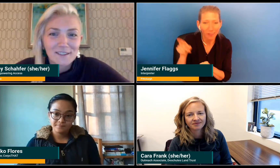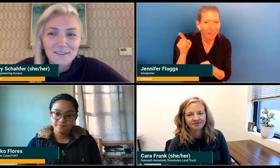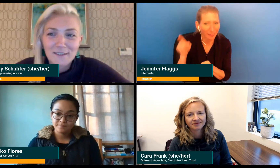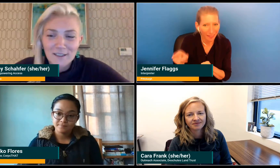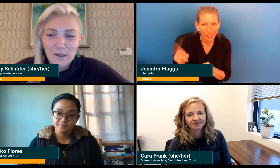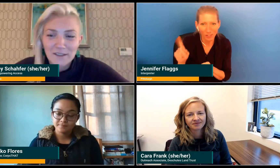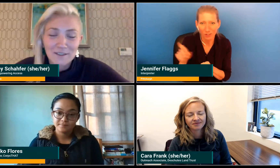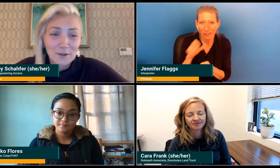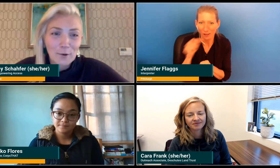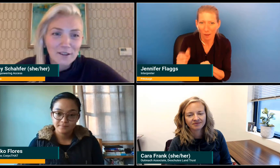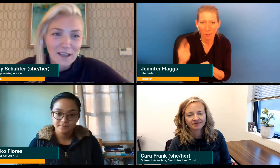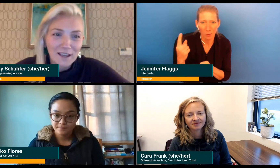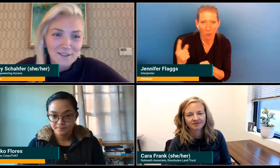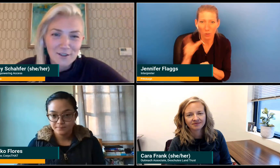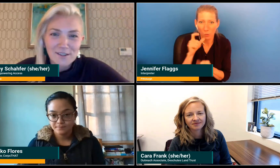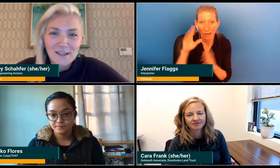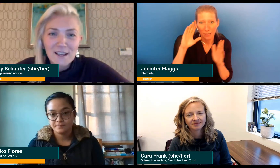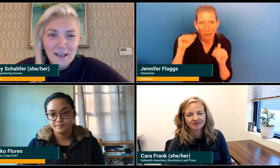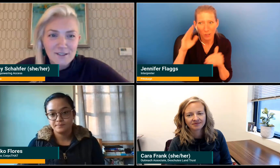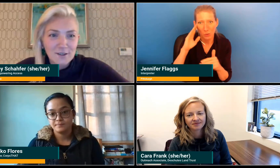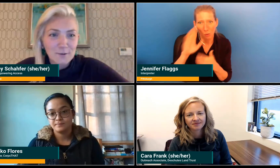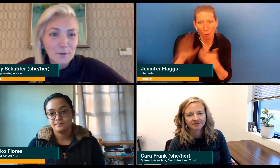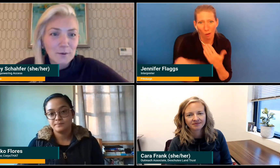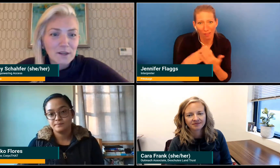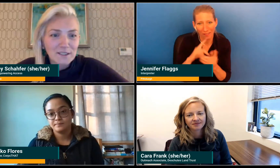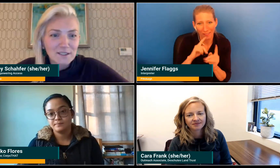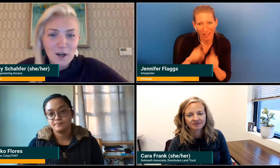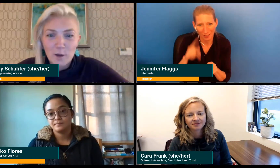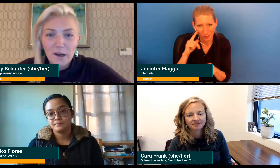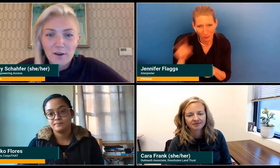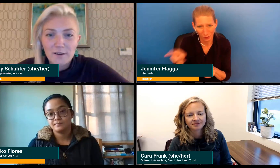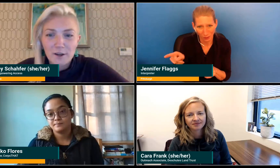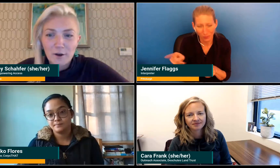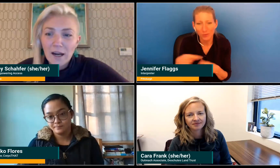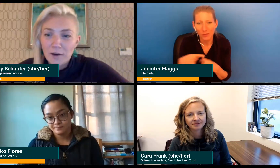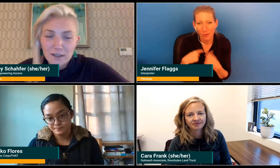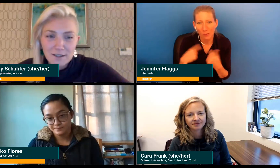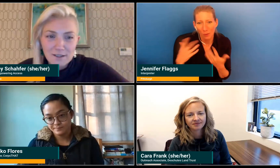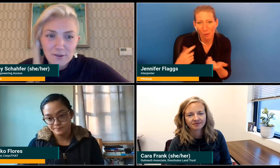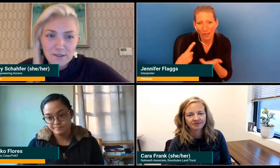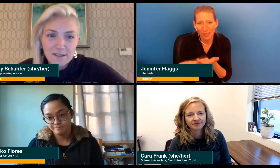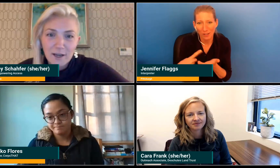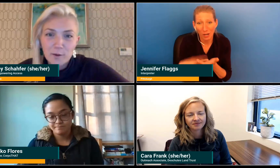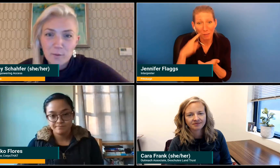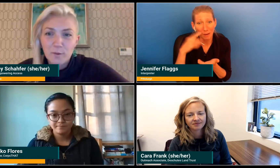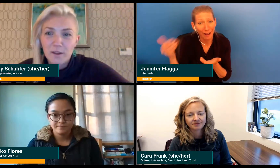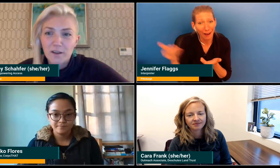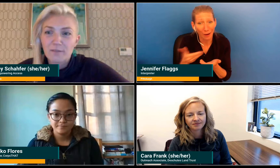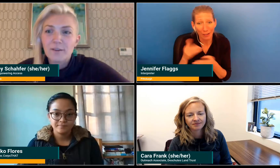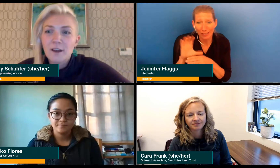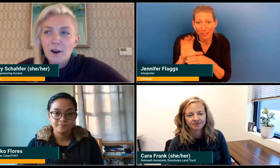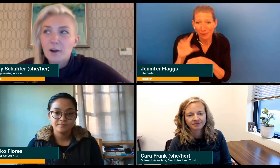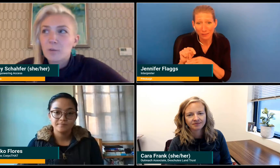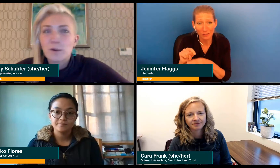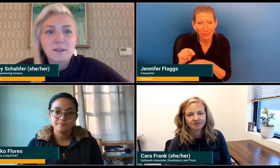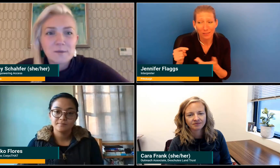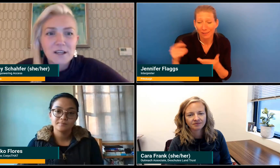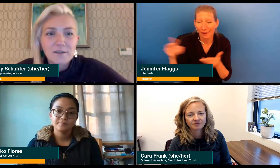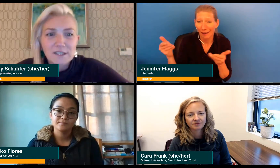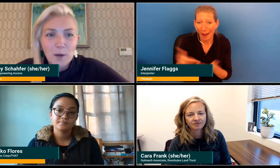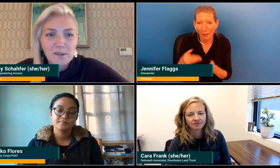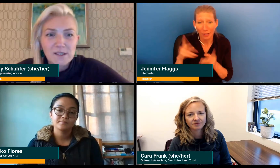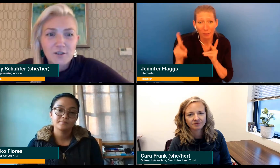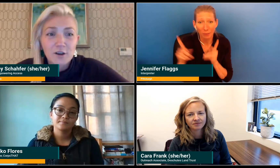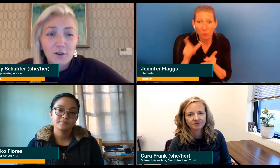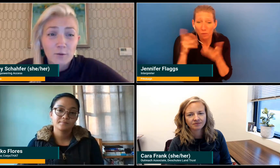ones expected to know all the answers. And so that's what we wanted to talk about, hiring consultants, hiring people that have already put